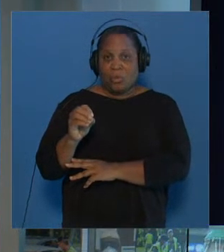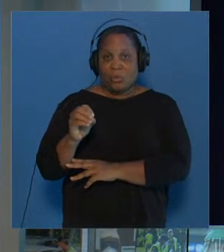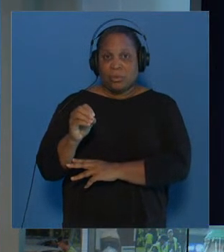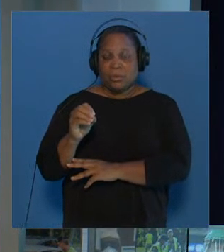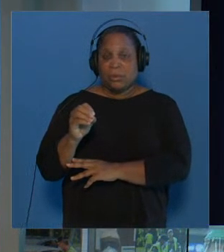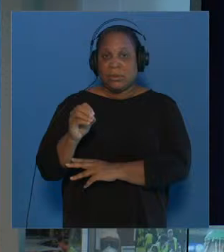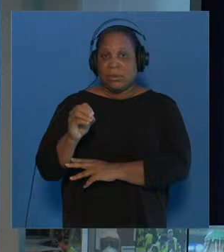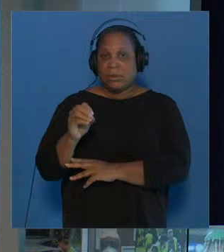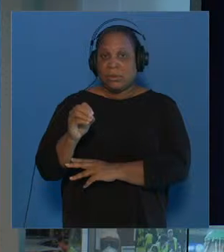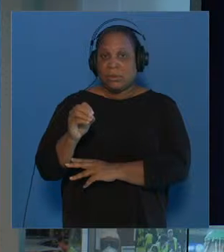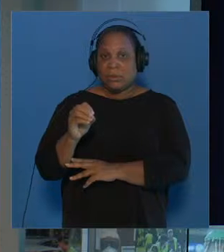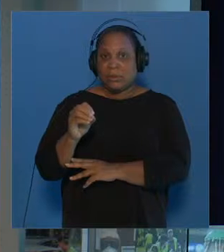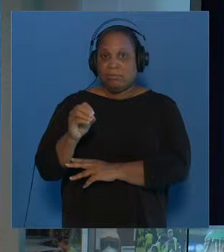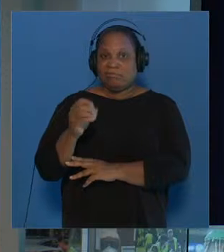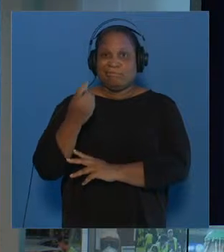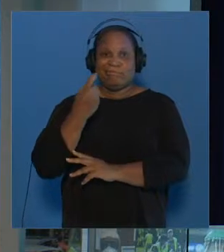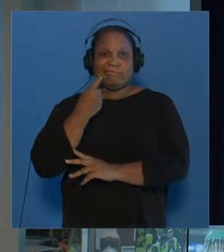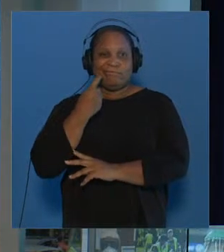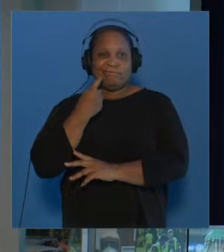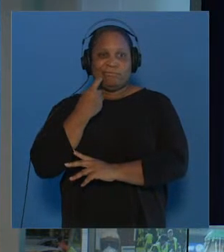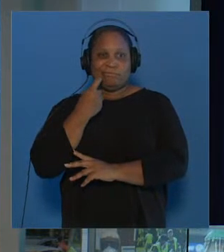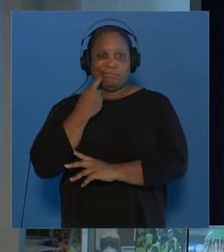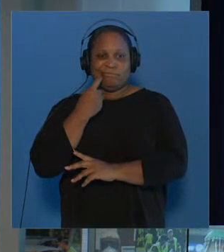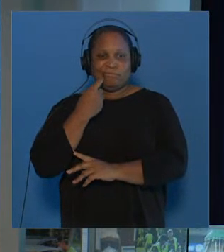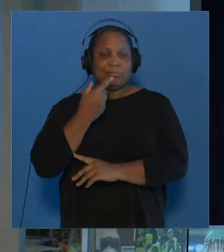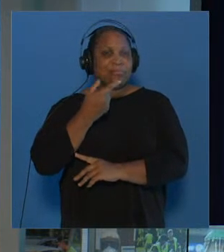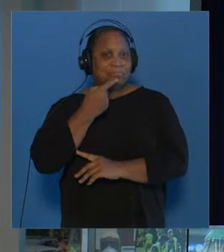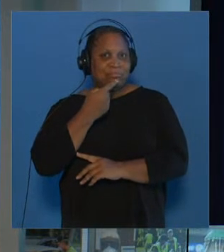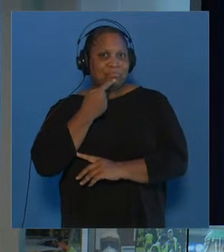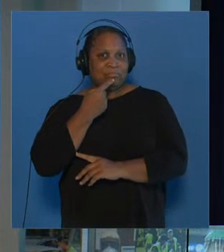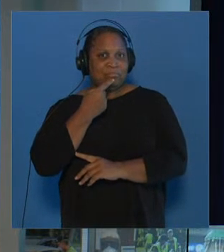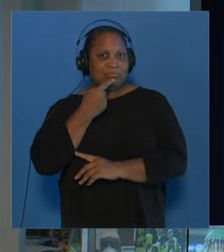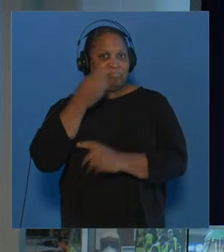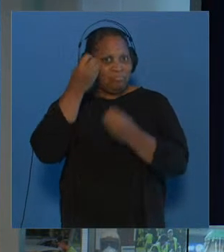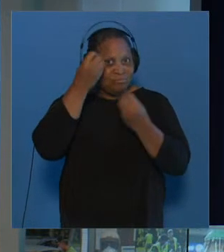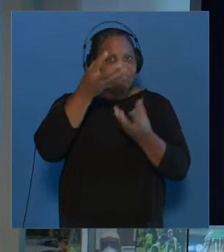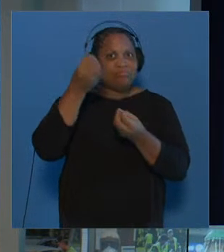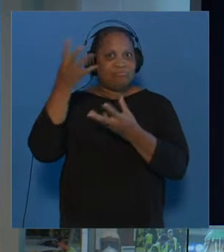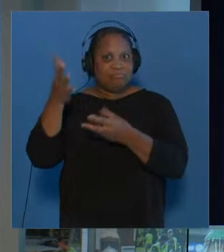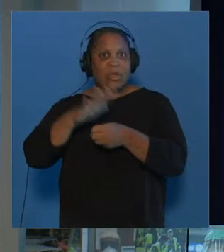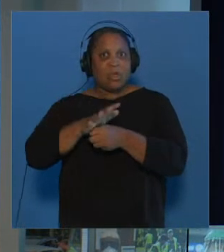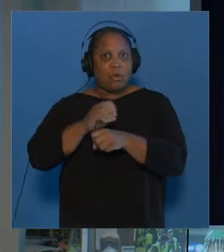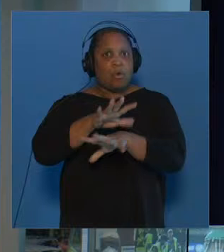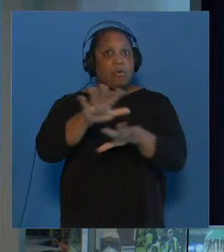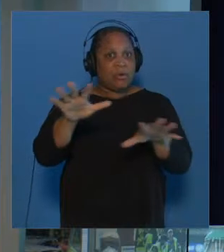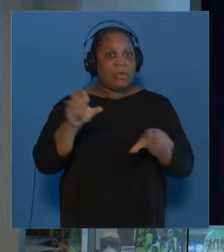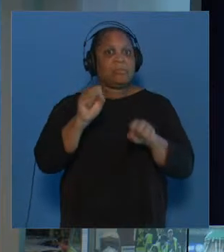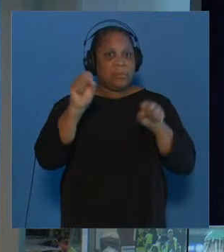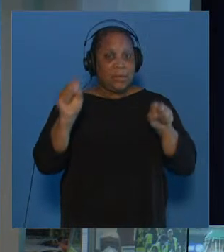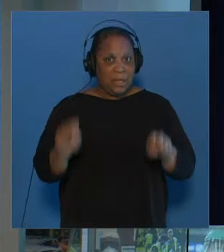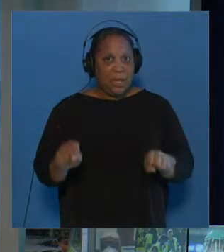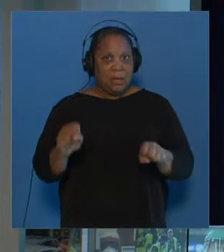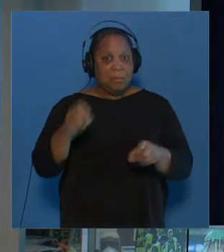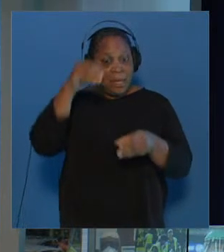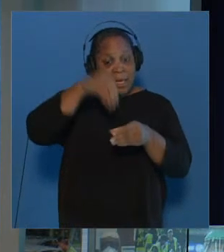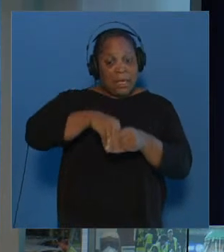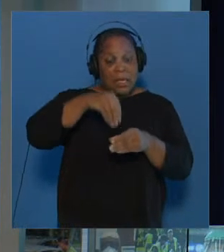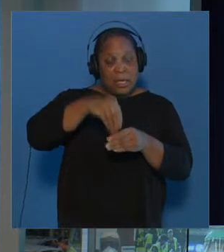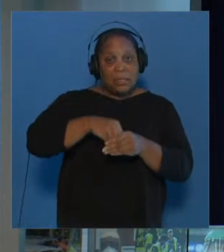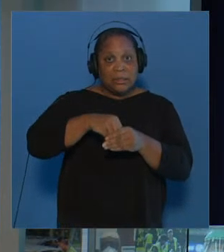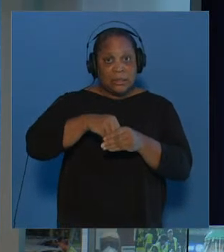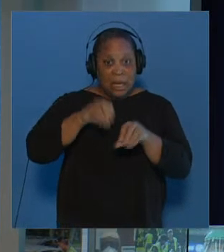Organization has just released an update stating and affirming that coronavirus may be airborne indoors, which